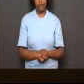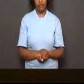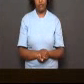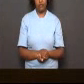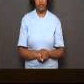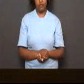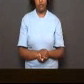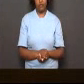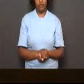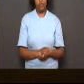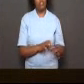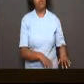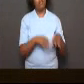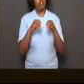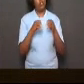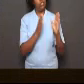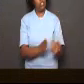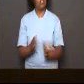Students, let's get ready.